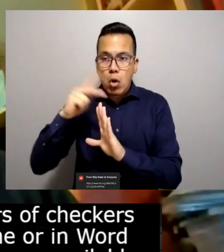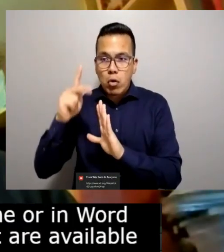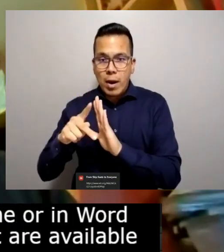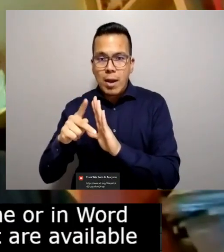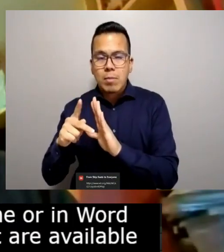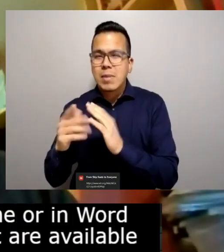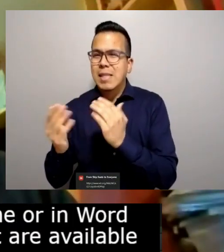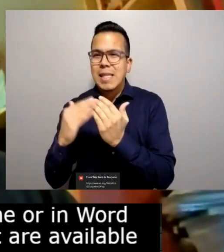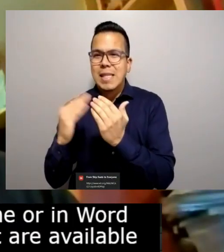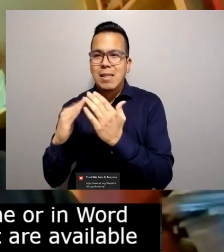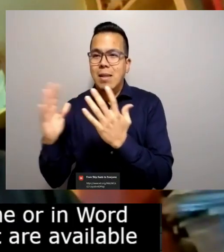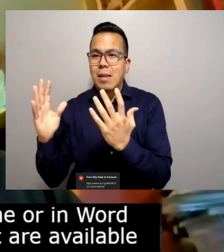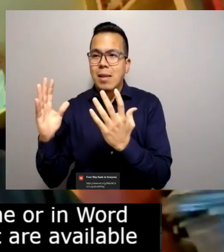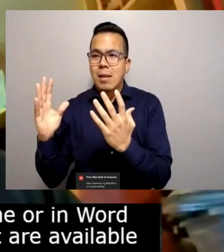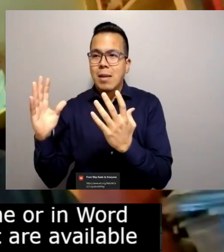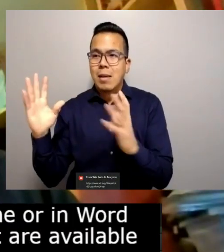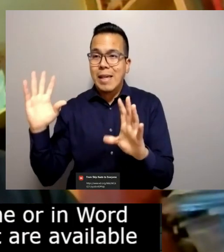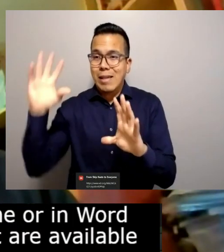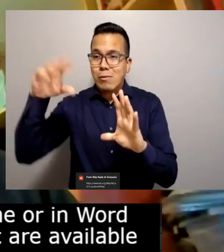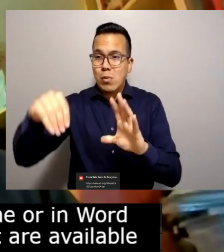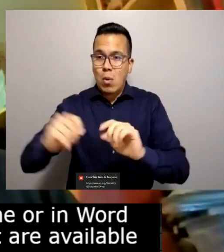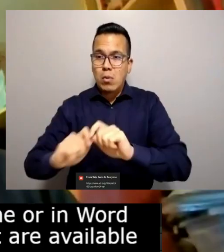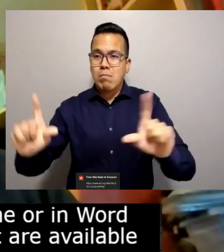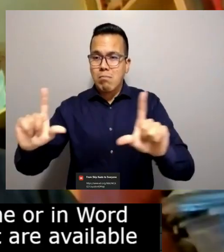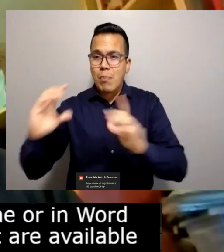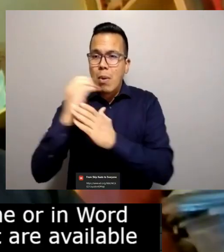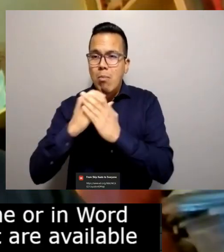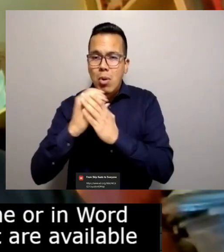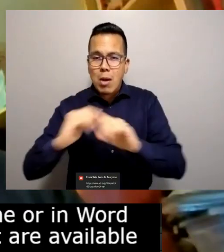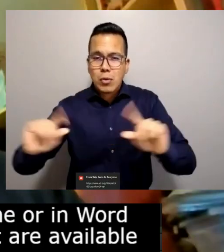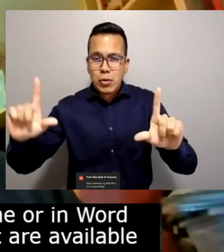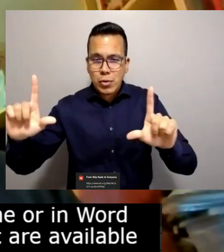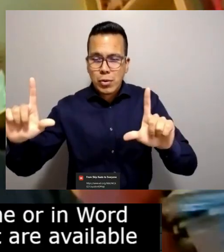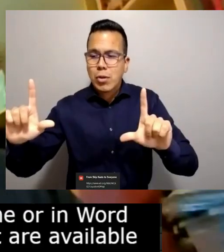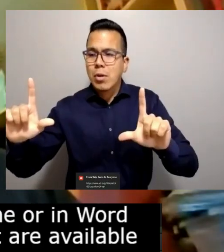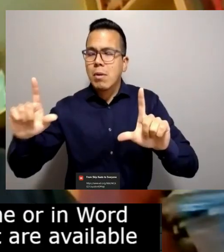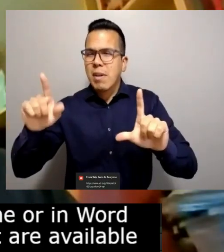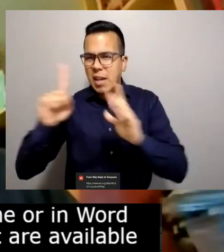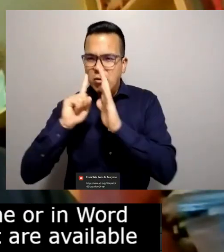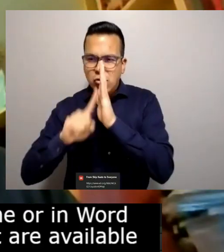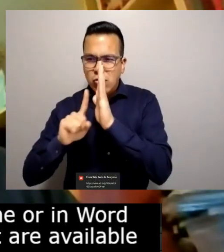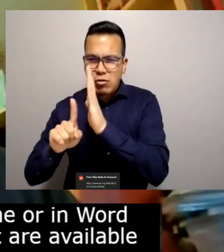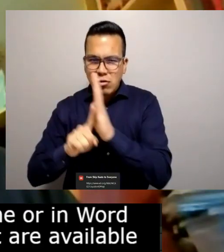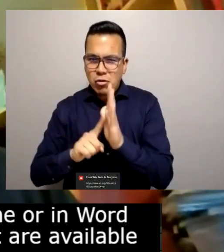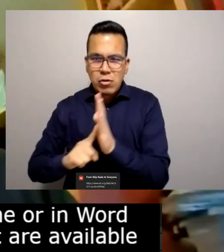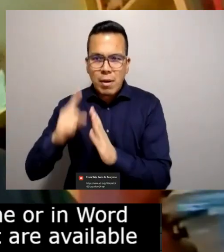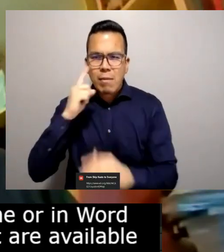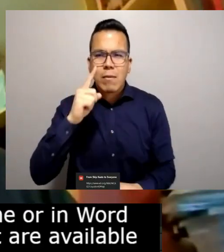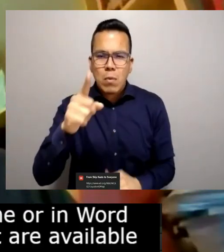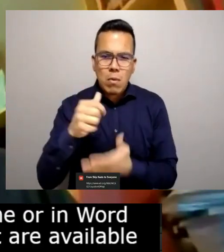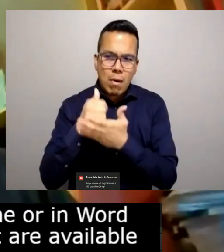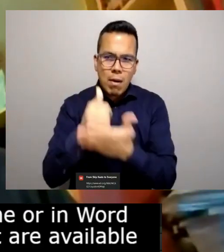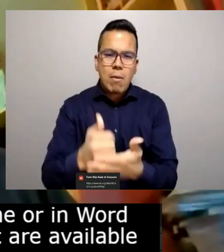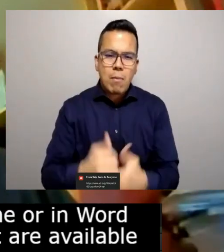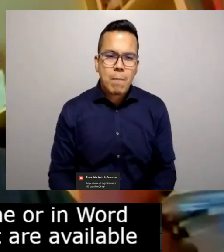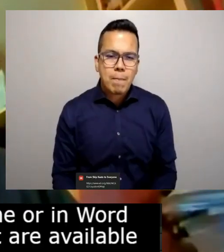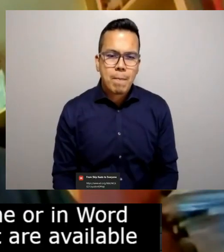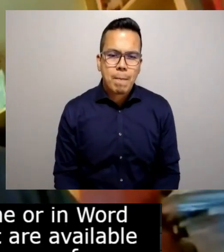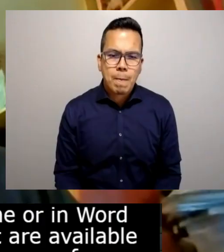good, for their tools. Of course, any form of tool is going to miss things